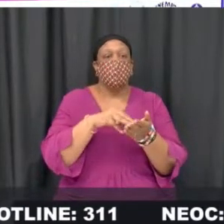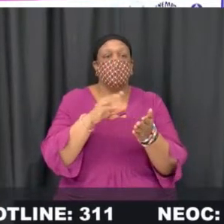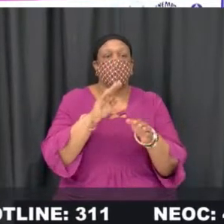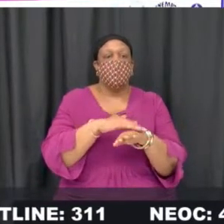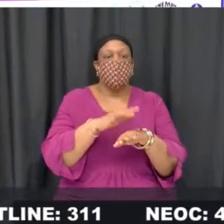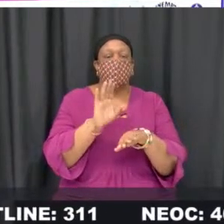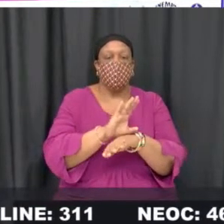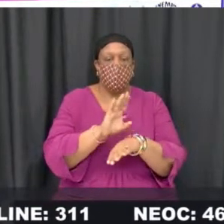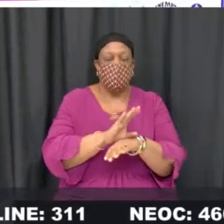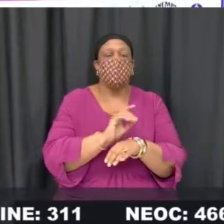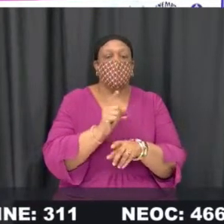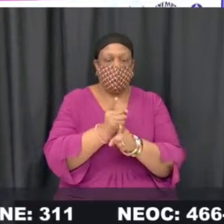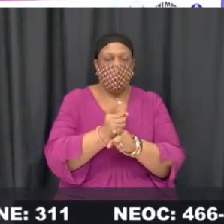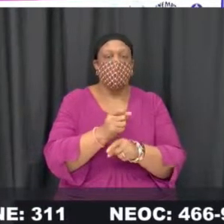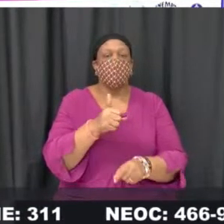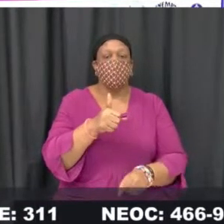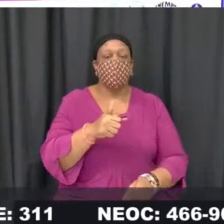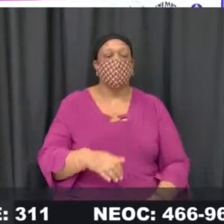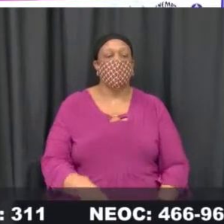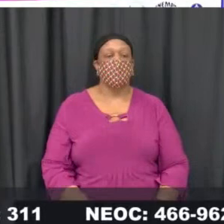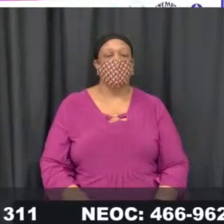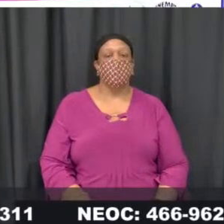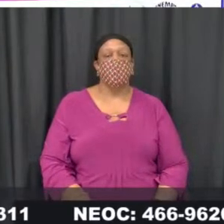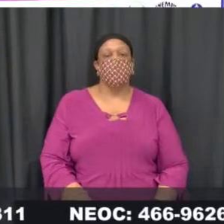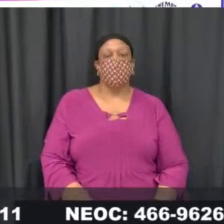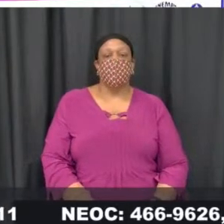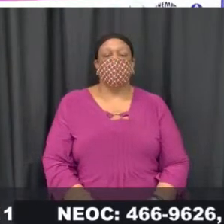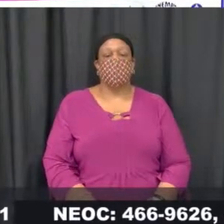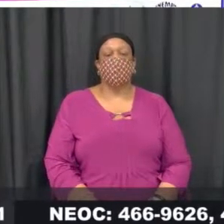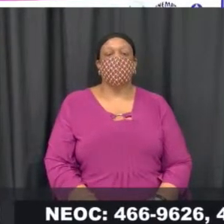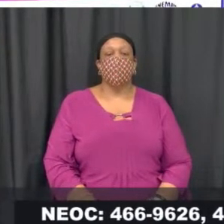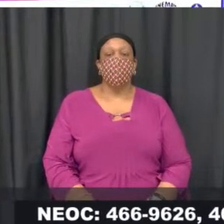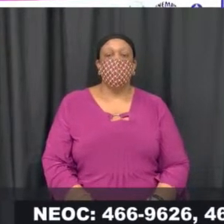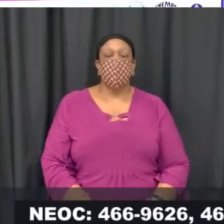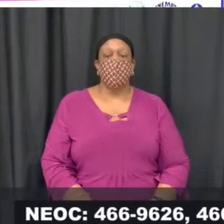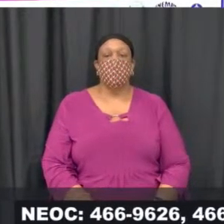I will now highlight some of the provisions of this new regulation.